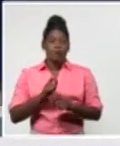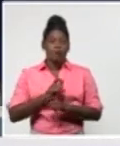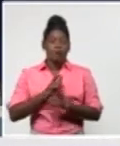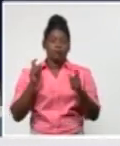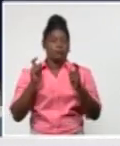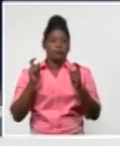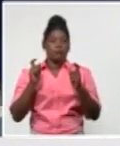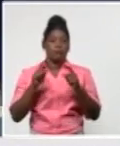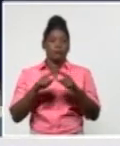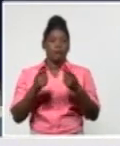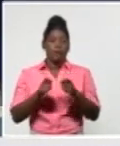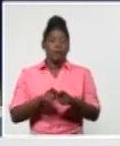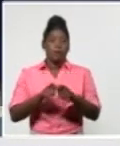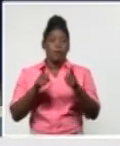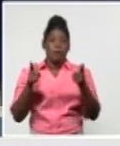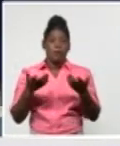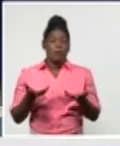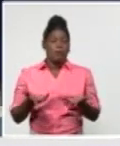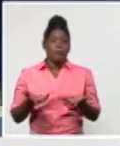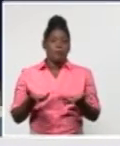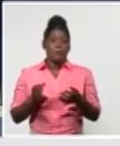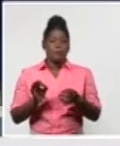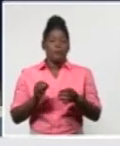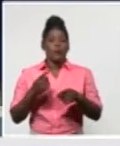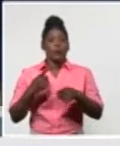The region of Americas,